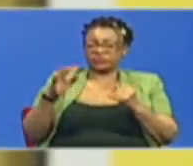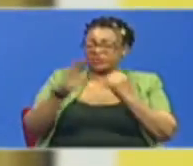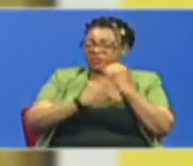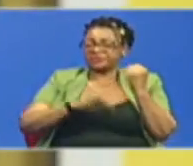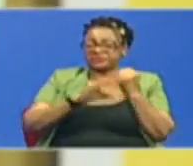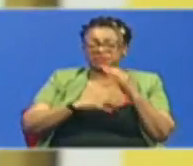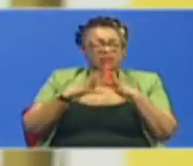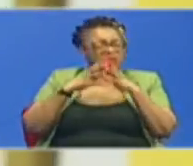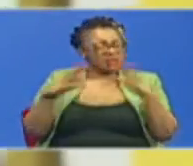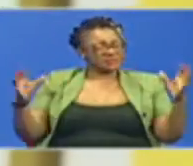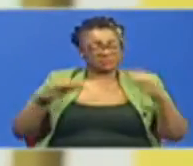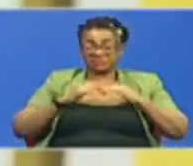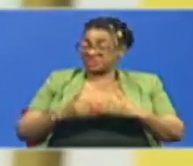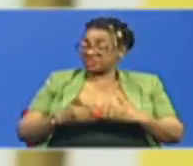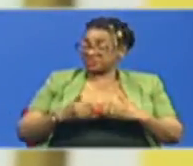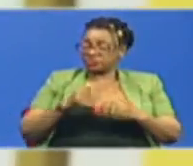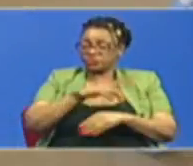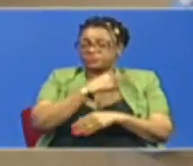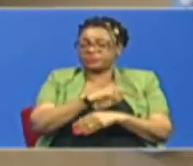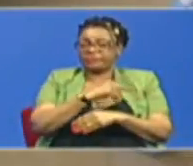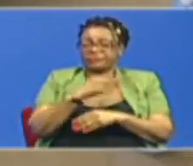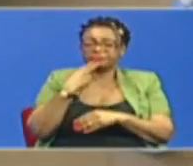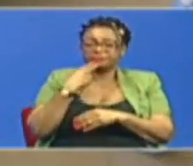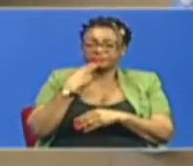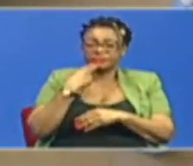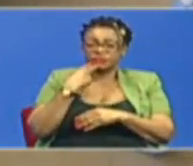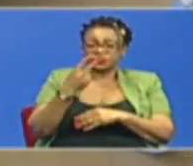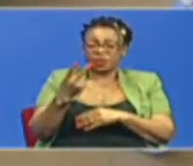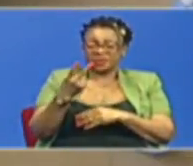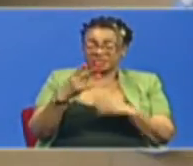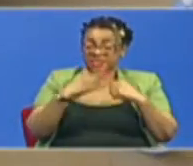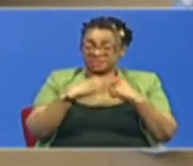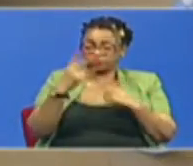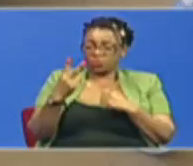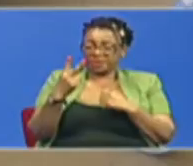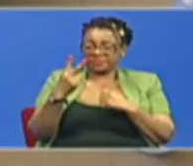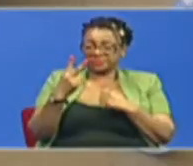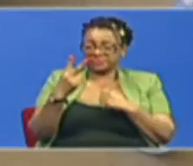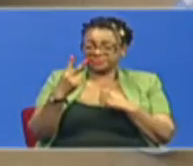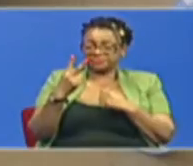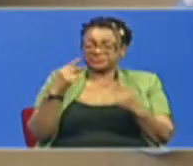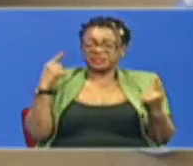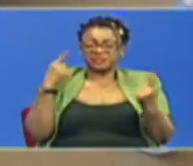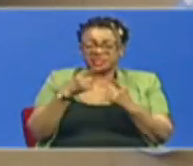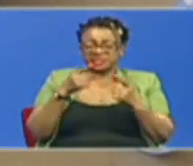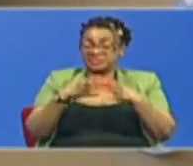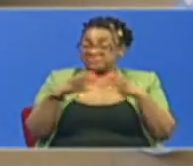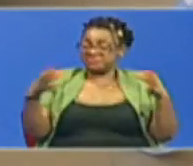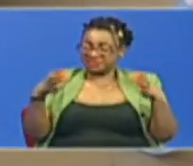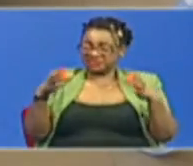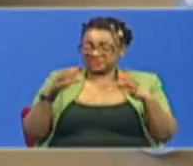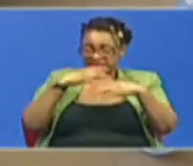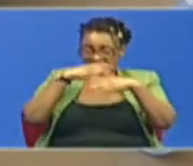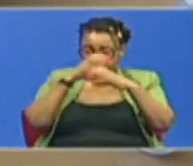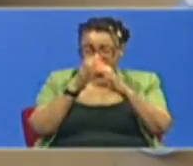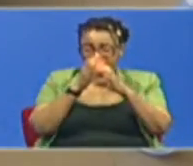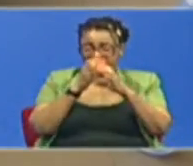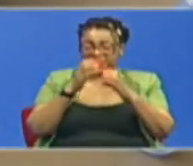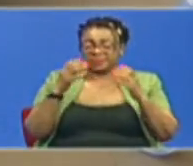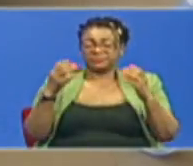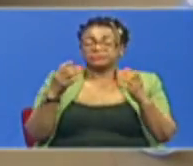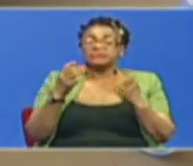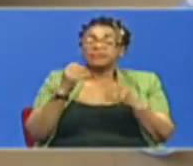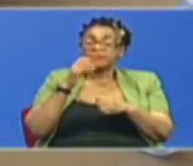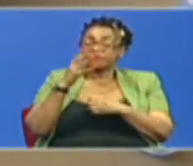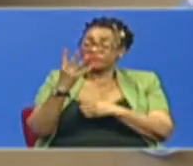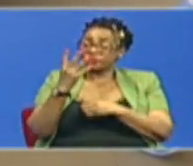Of 291 samples collected from the facility in a targeted mass testing exercise, 41 staff